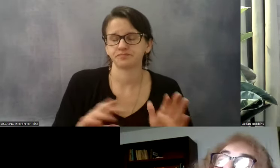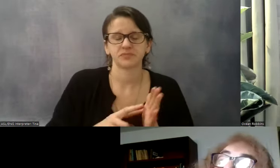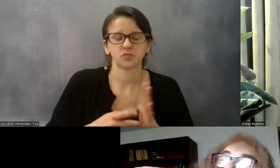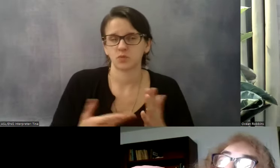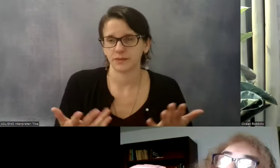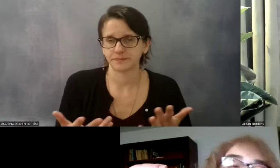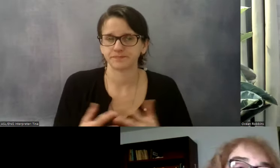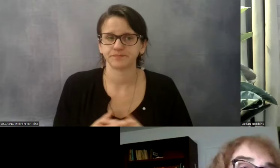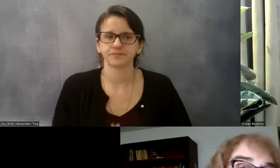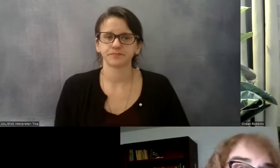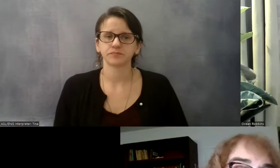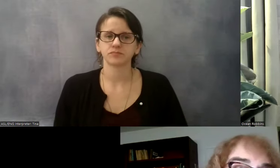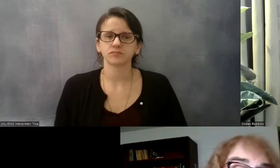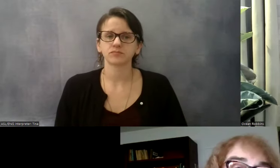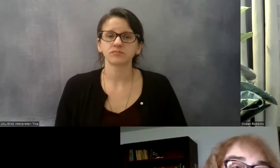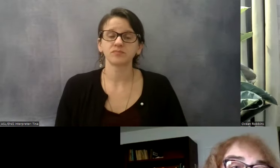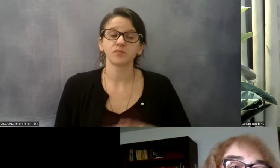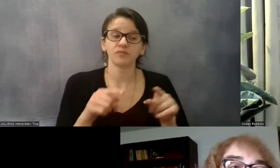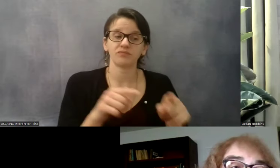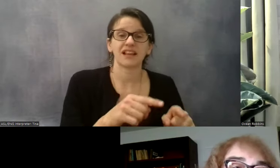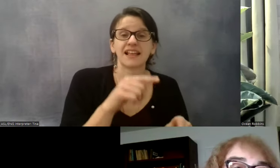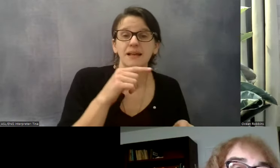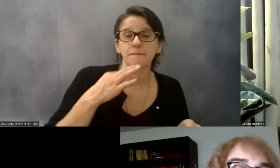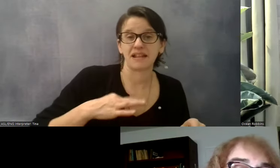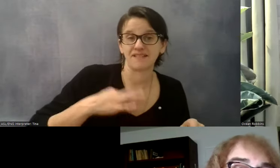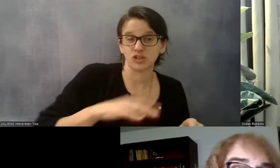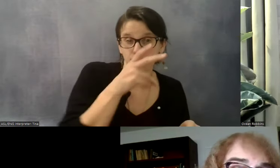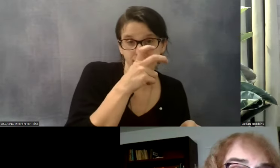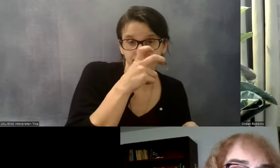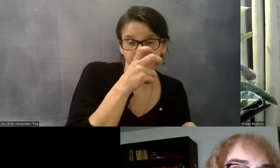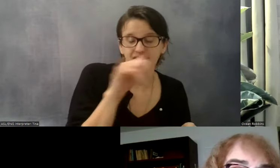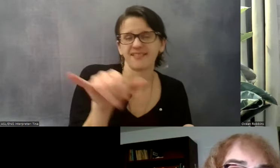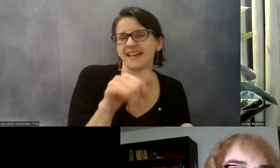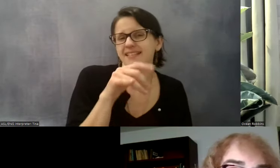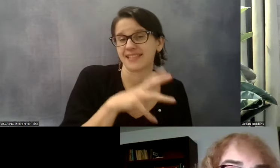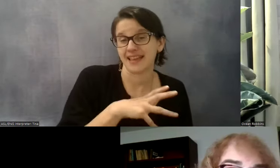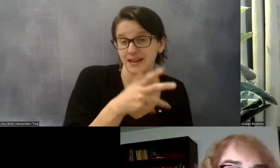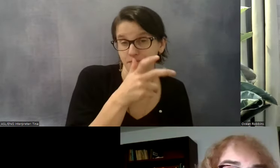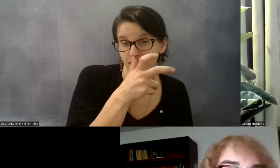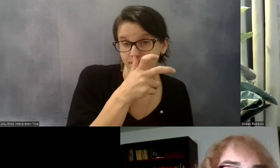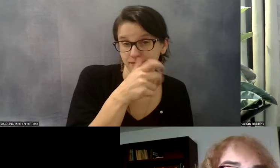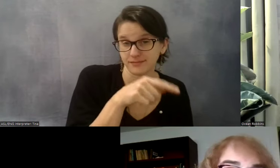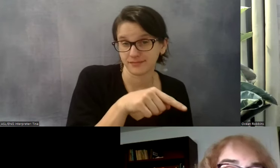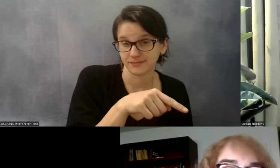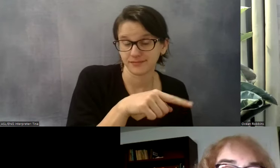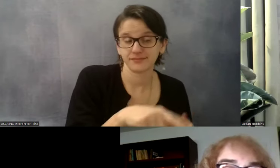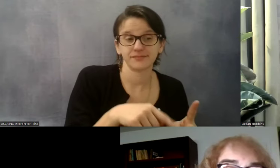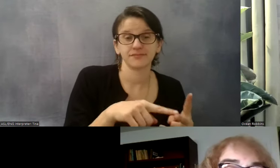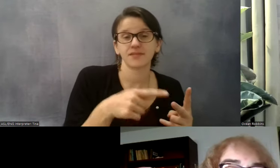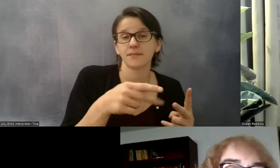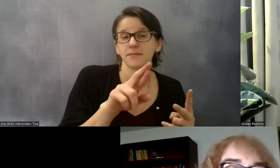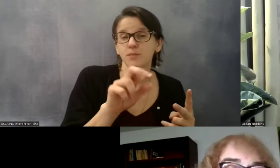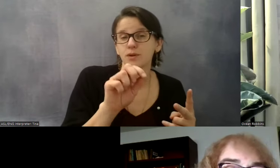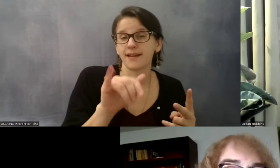your ladybug population is thriving, that you have some praying mantises in the garden, that